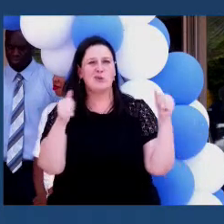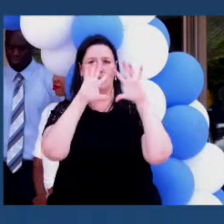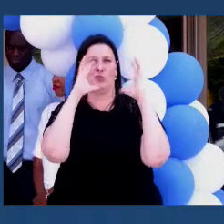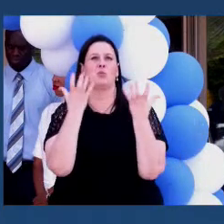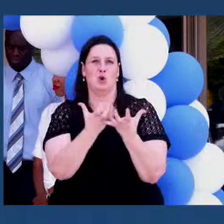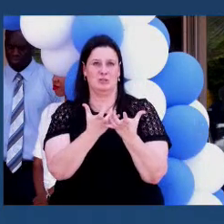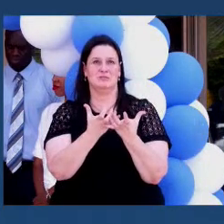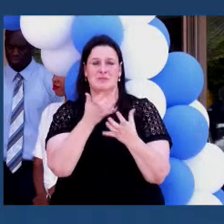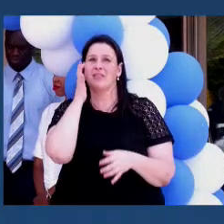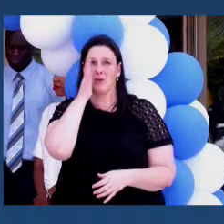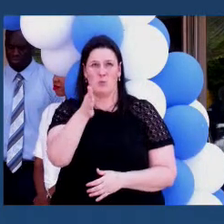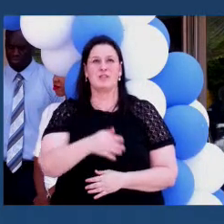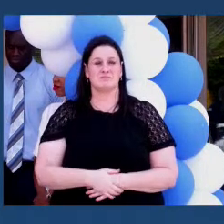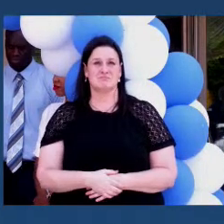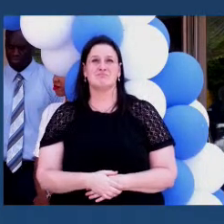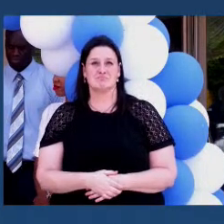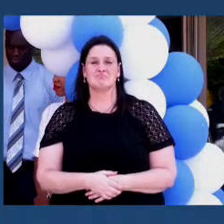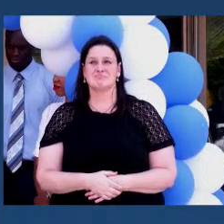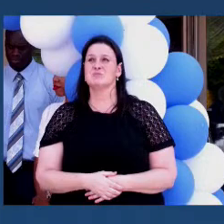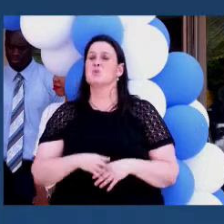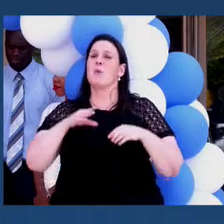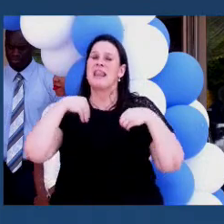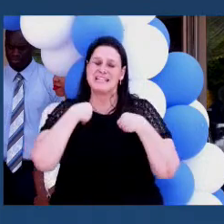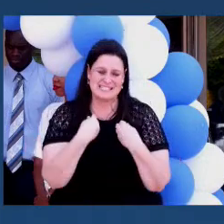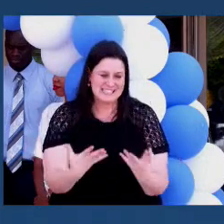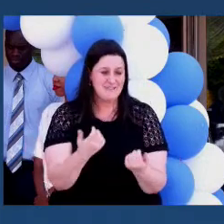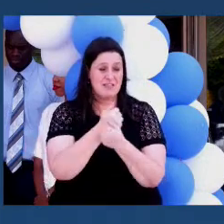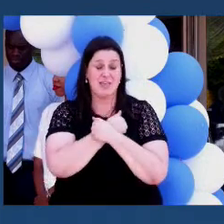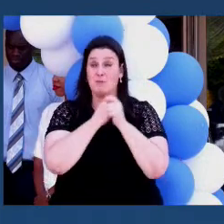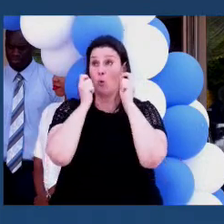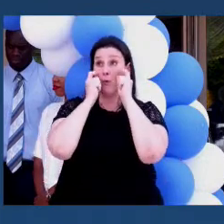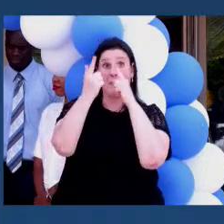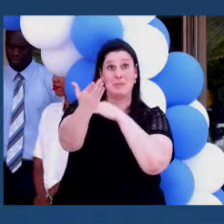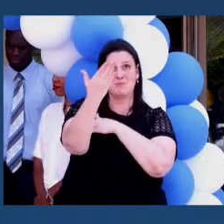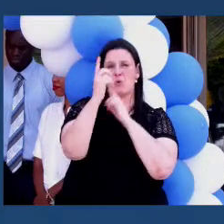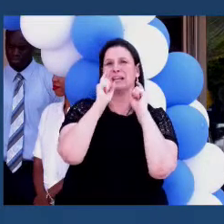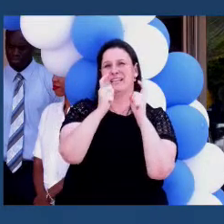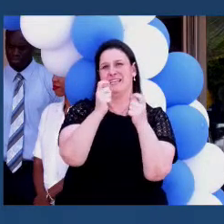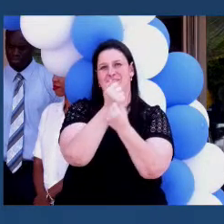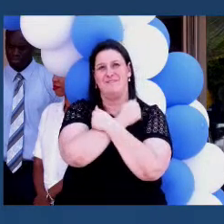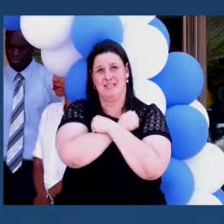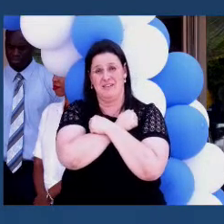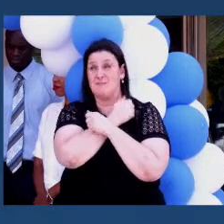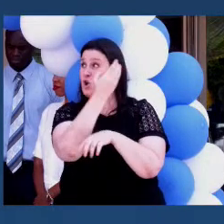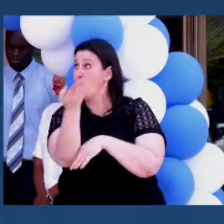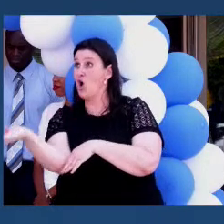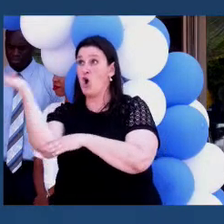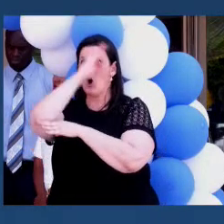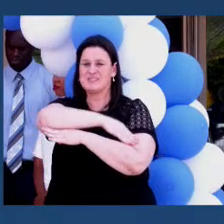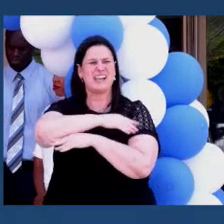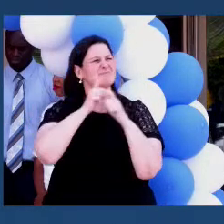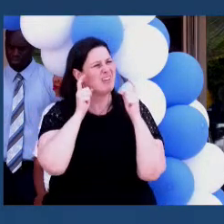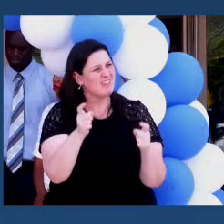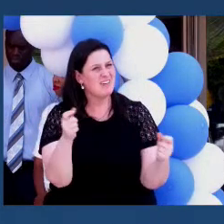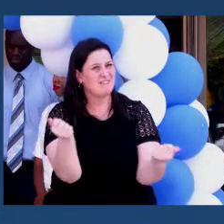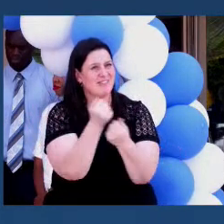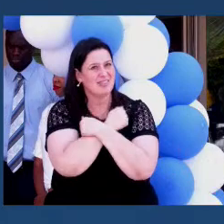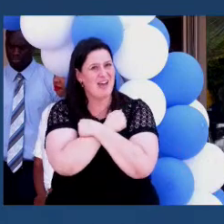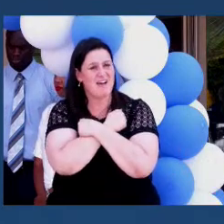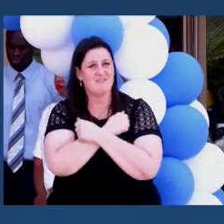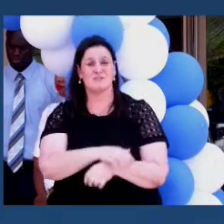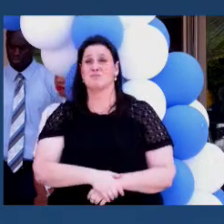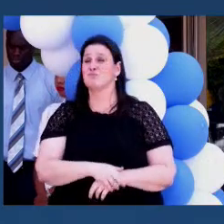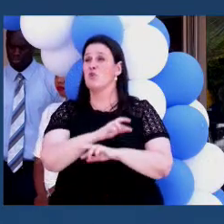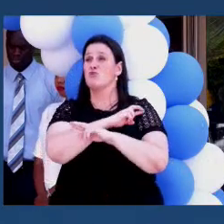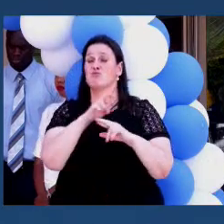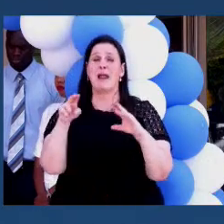them here. So let's give love when we wake up in the morning. During the day, give love. As you